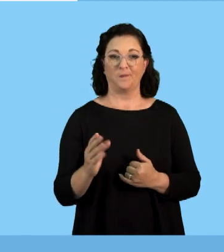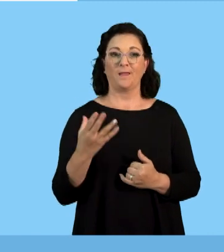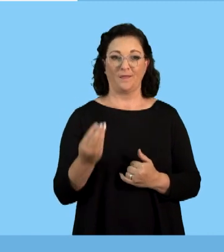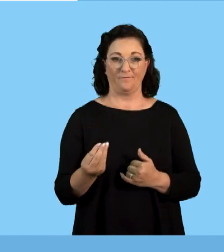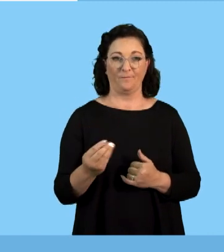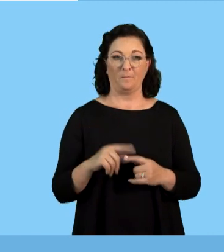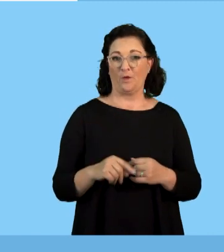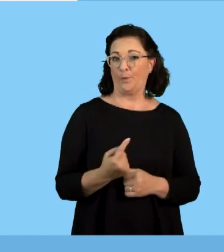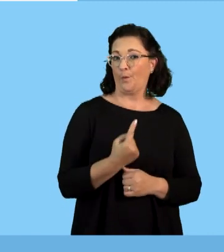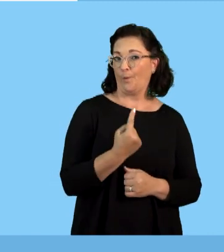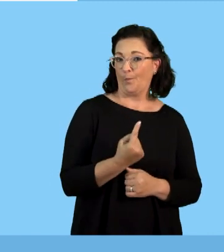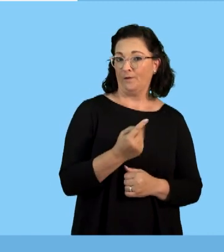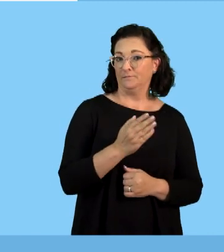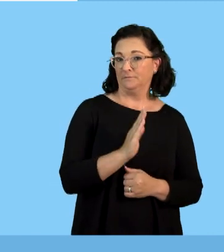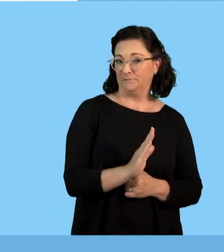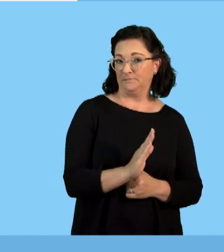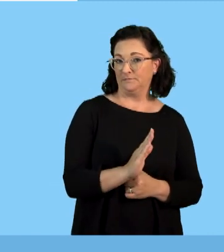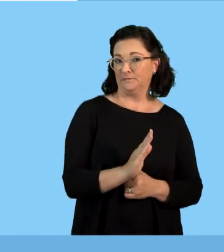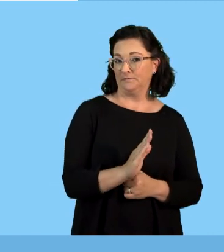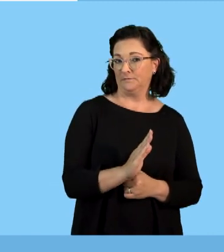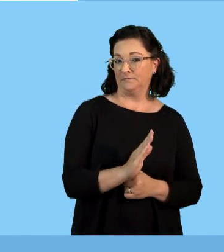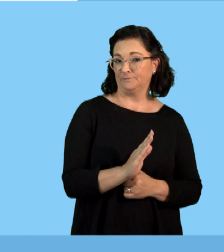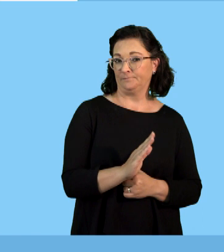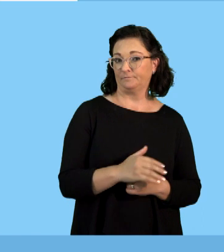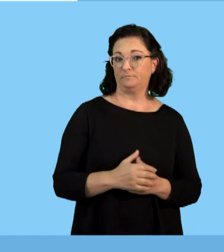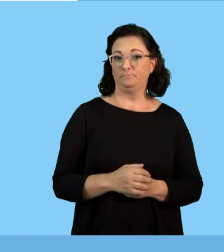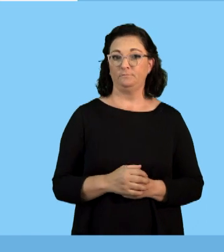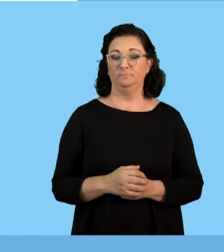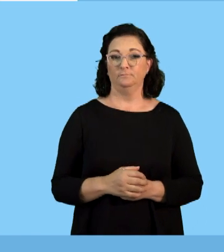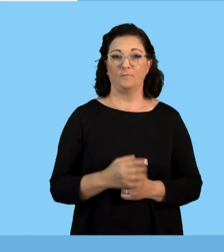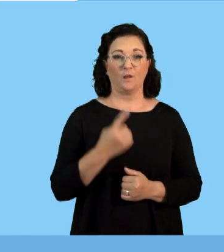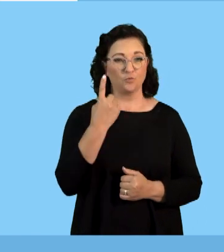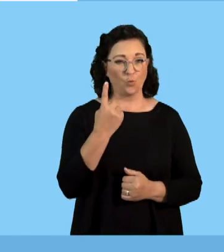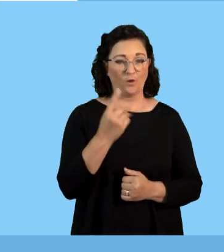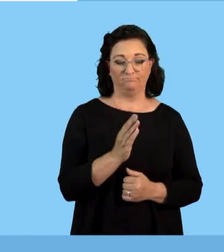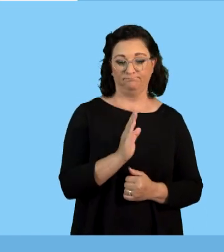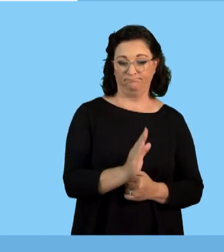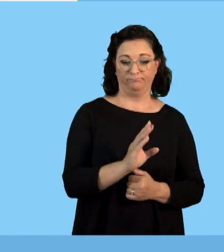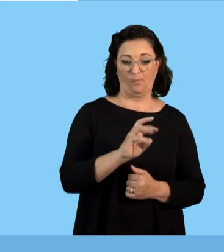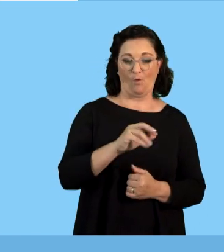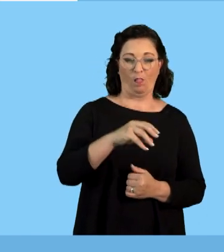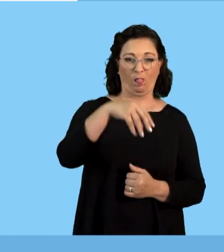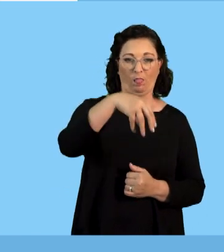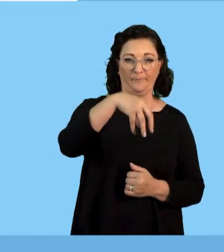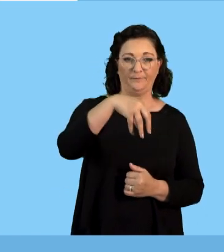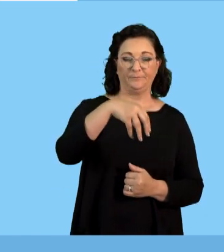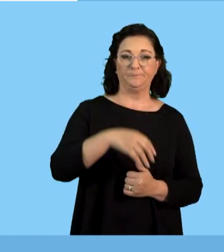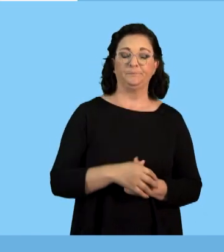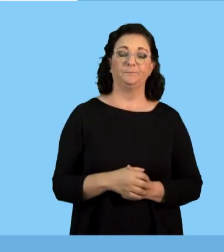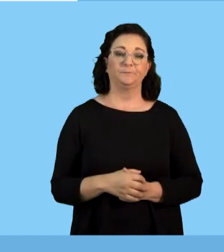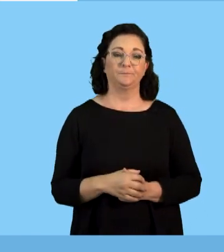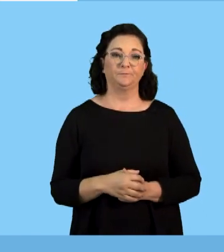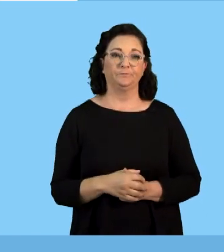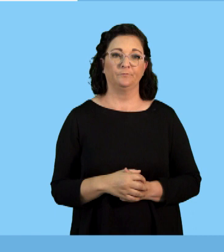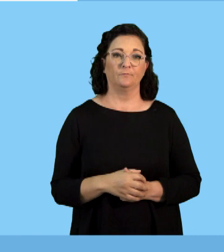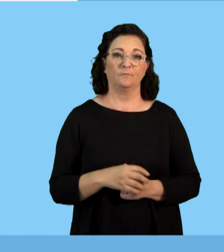parallel. So if we had only just one, if now we were to disregard these two resistors and only have just the one light bulb in our